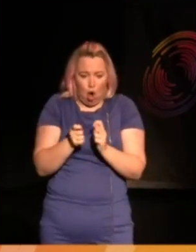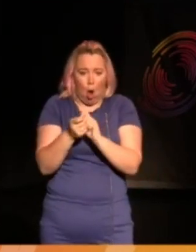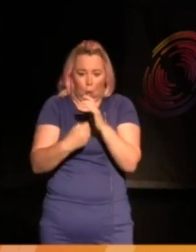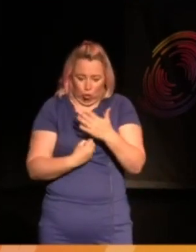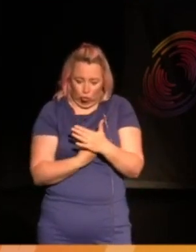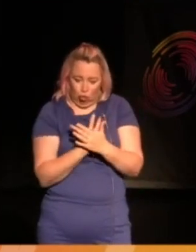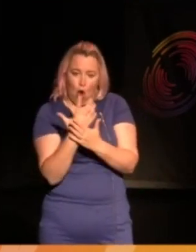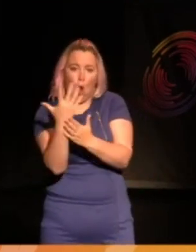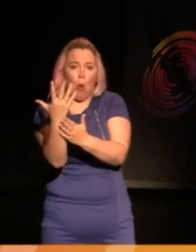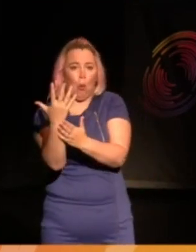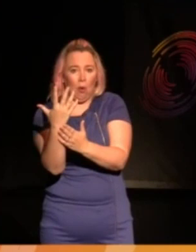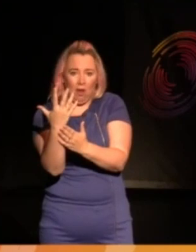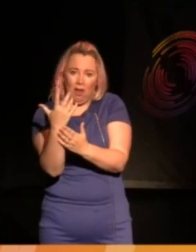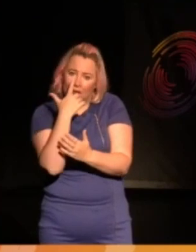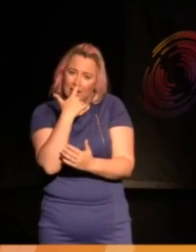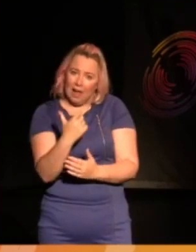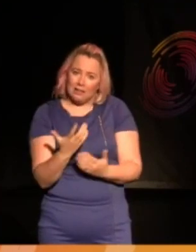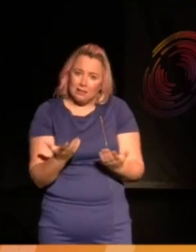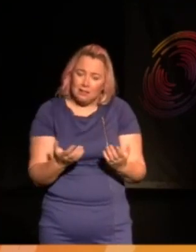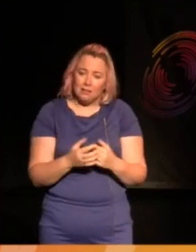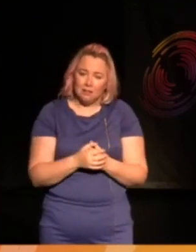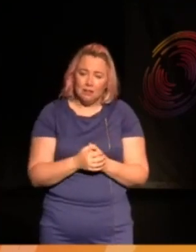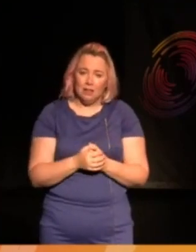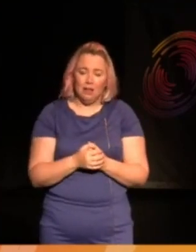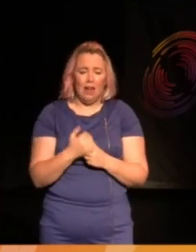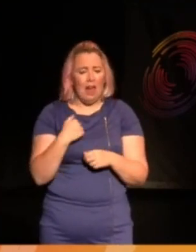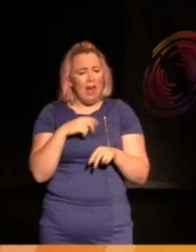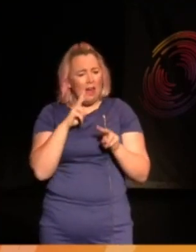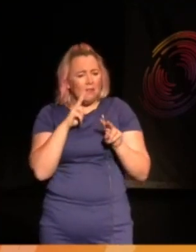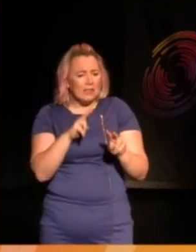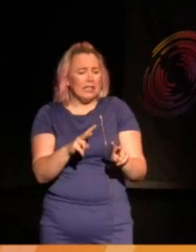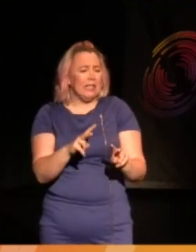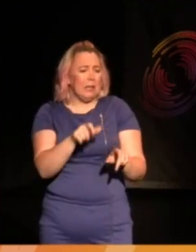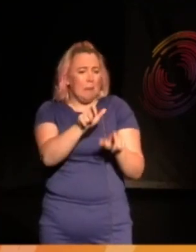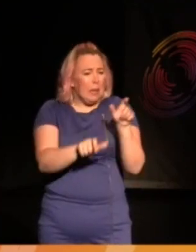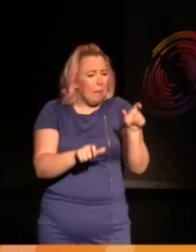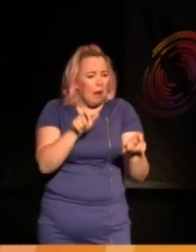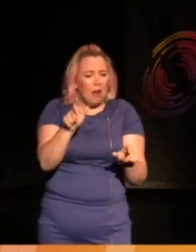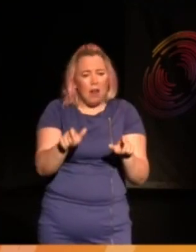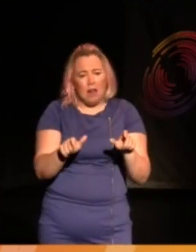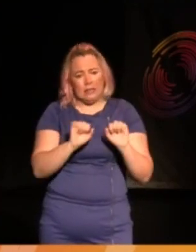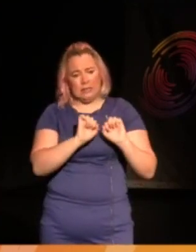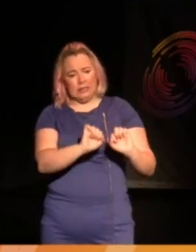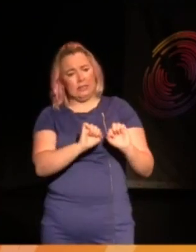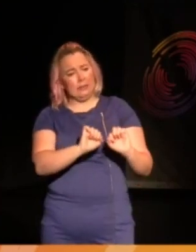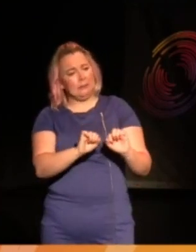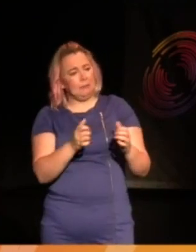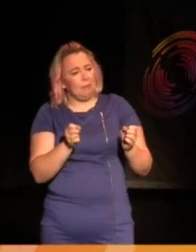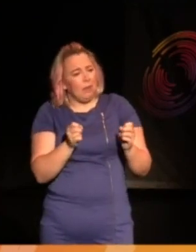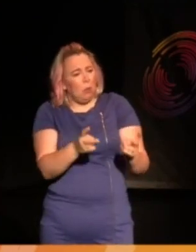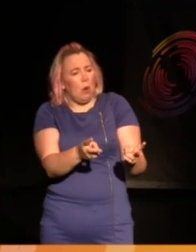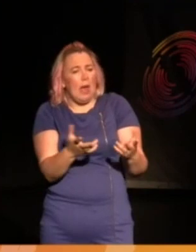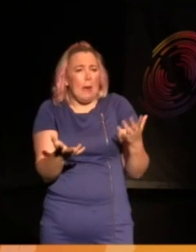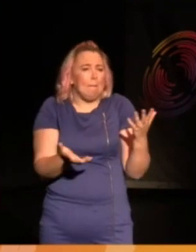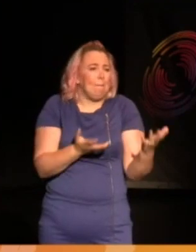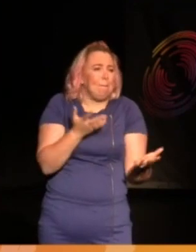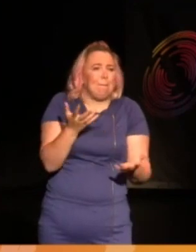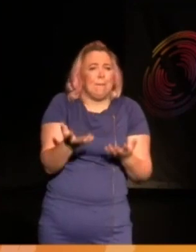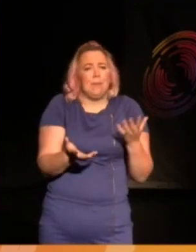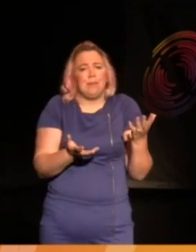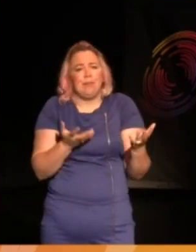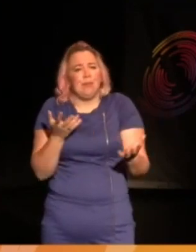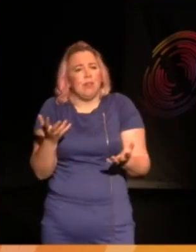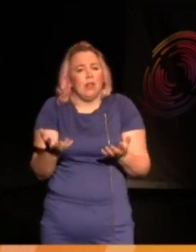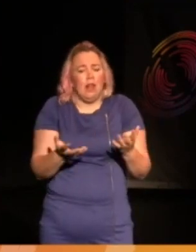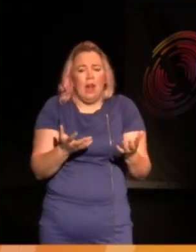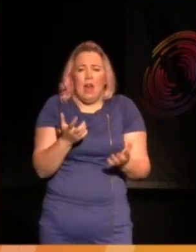and I've seen the way that people